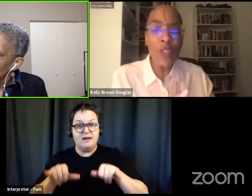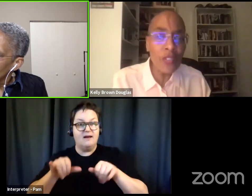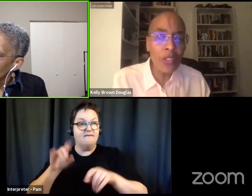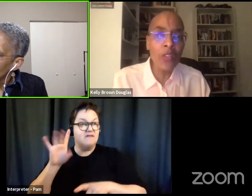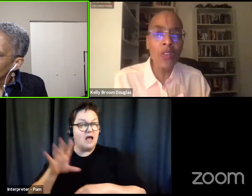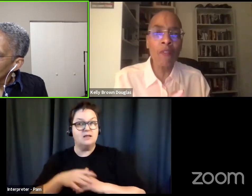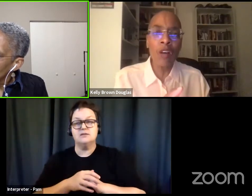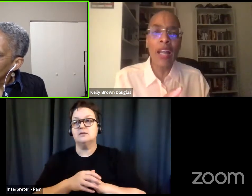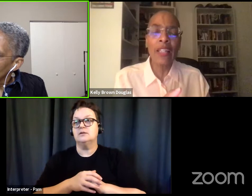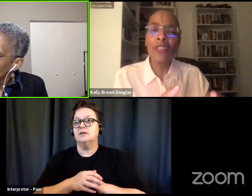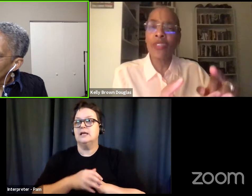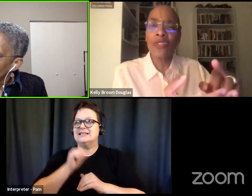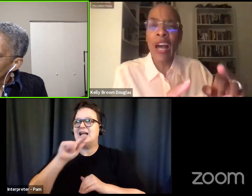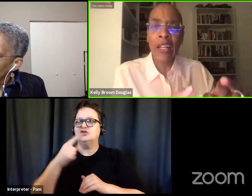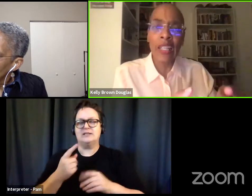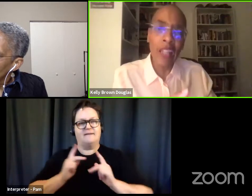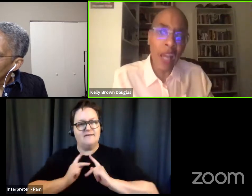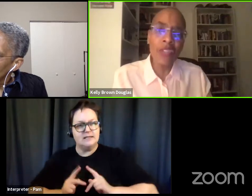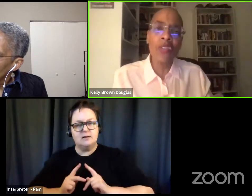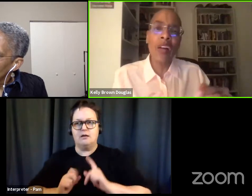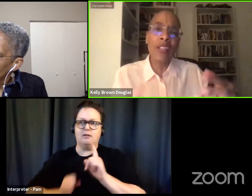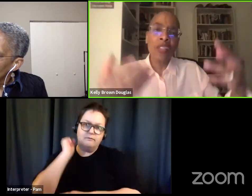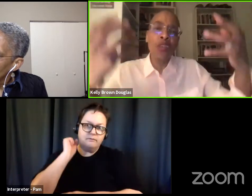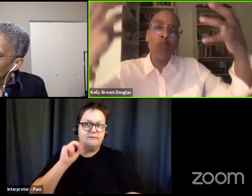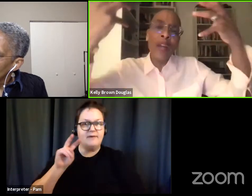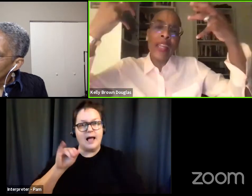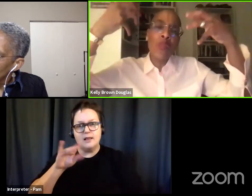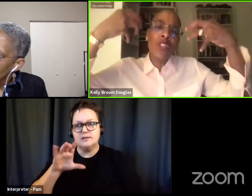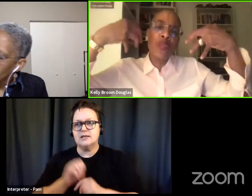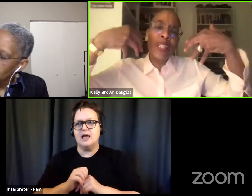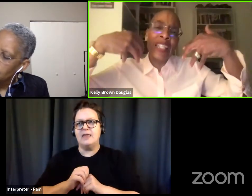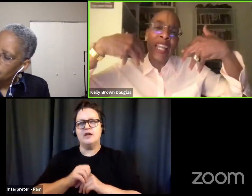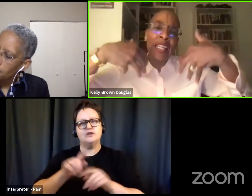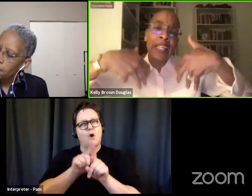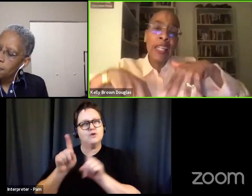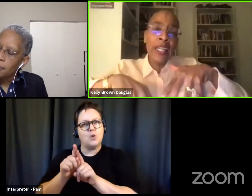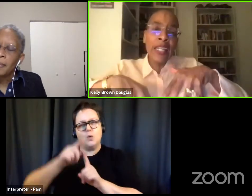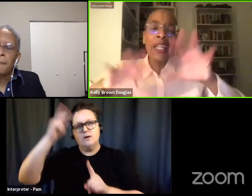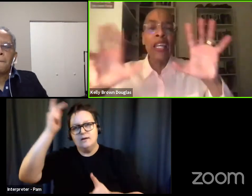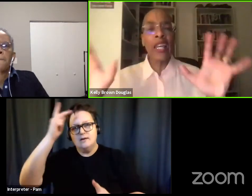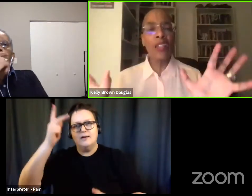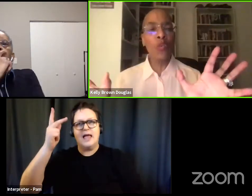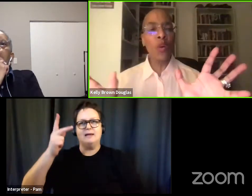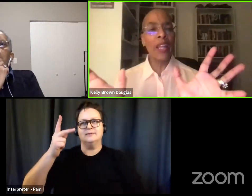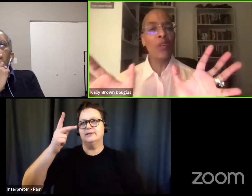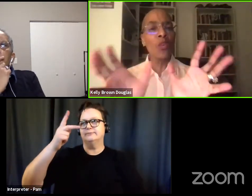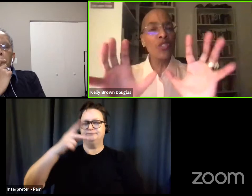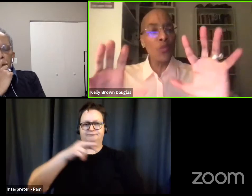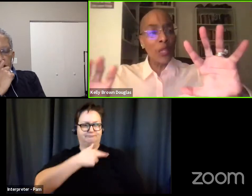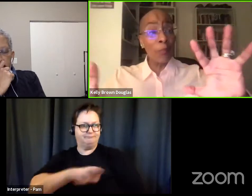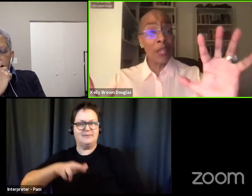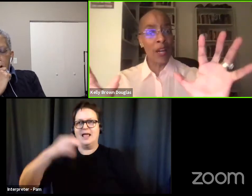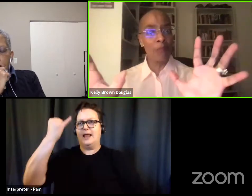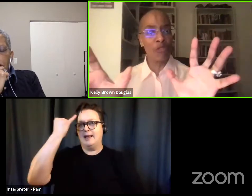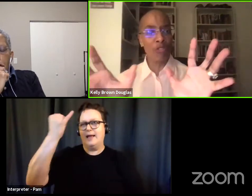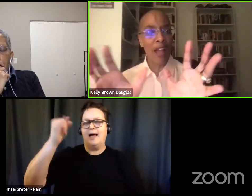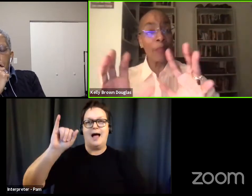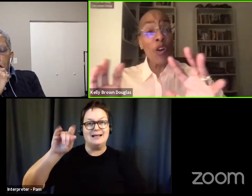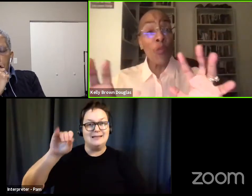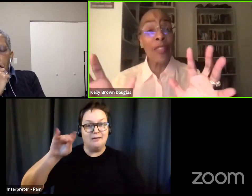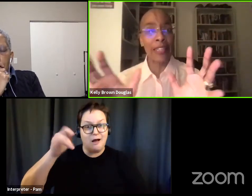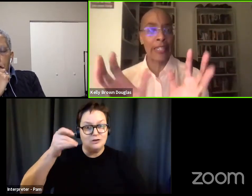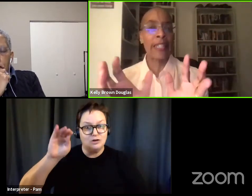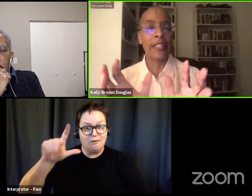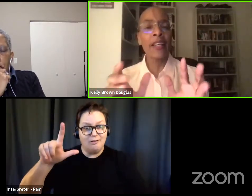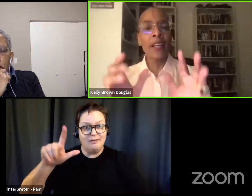of physical violence. There's ideological violence, and the way in which we take it in and the way in which we become